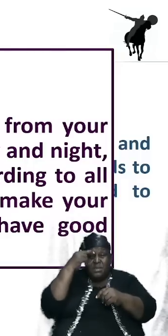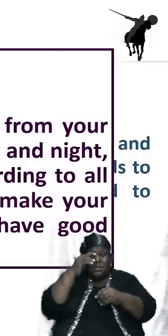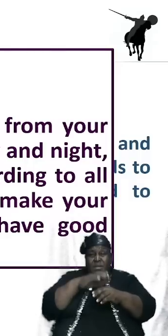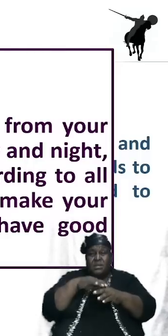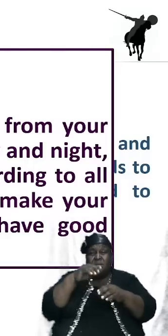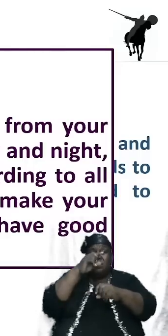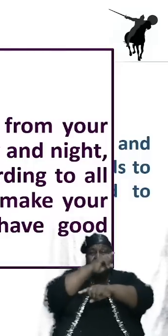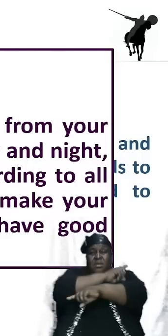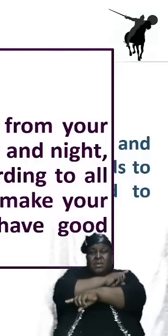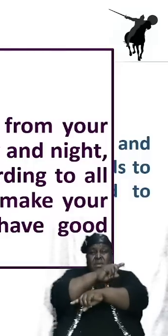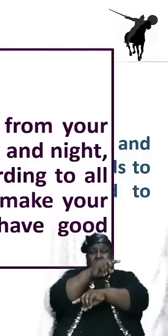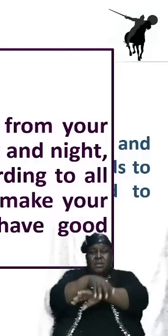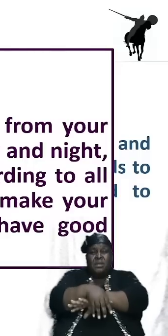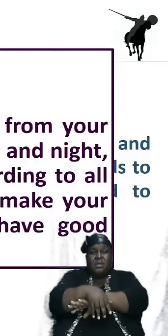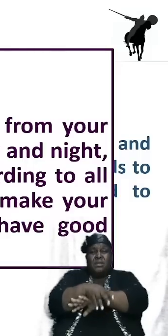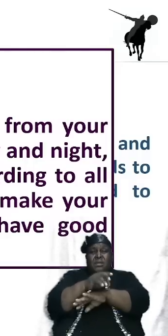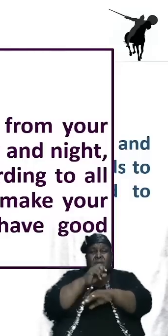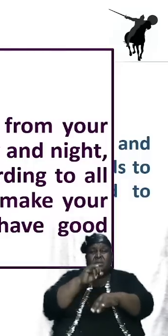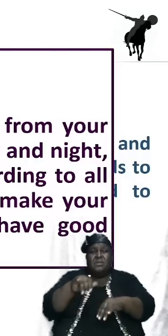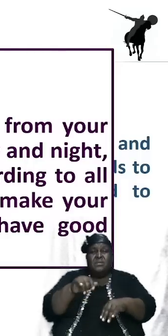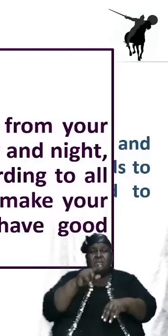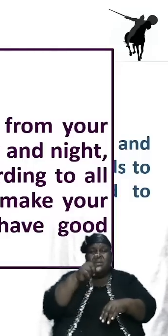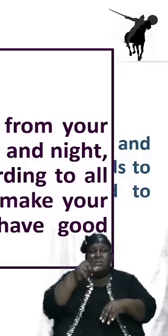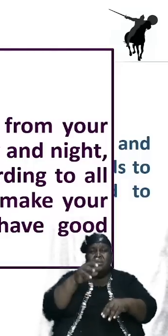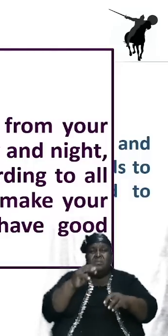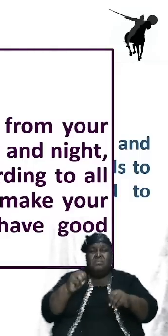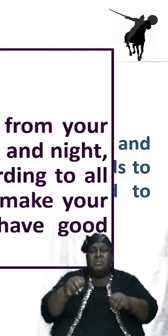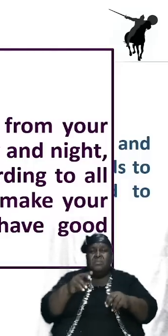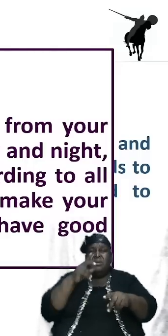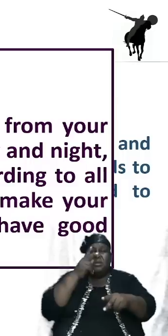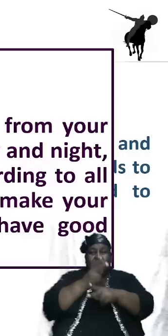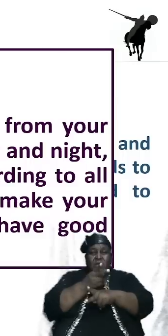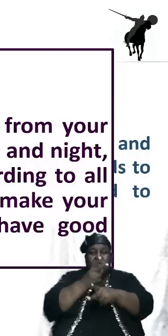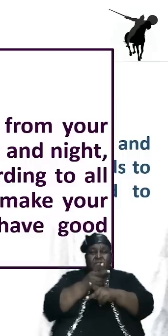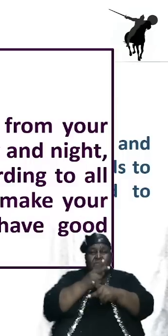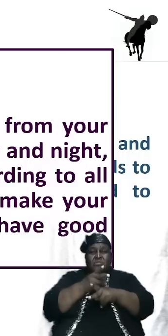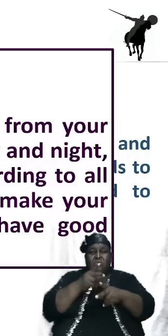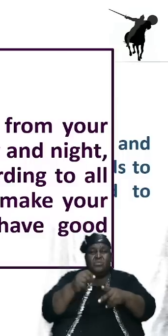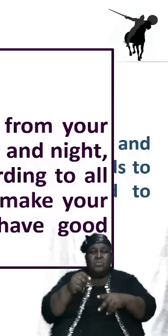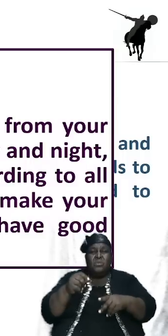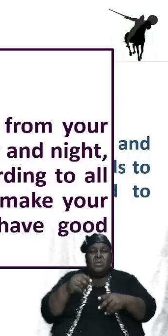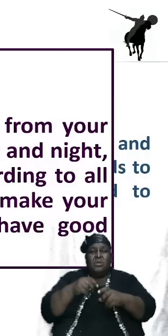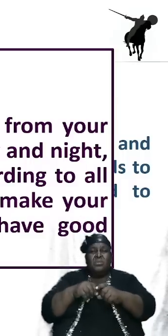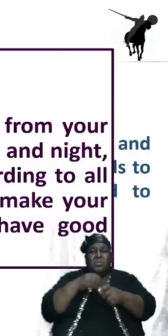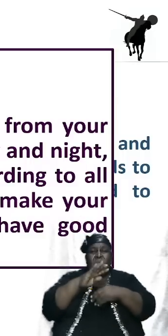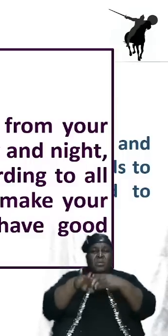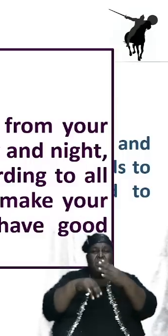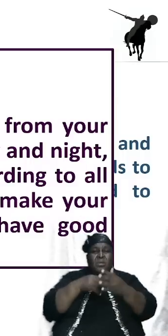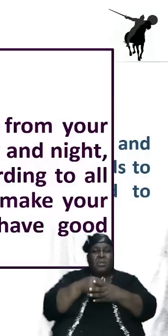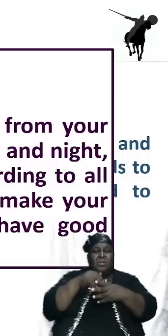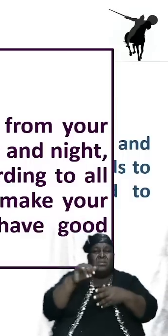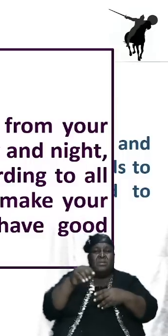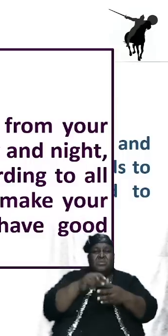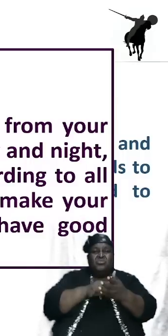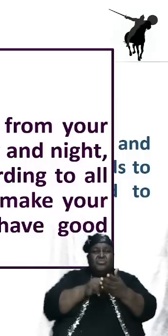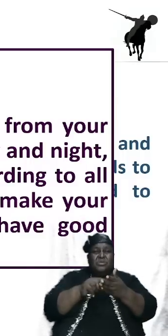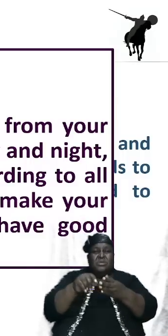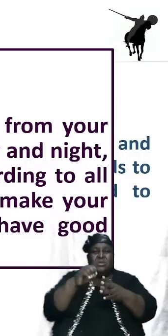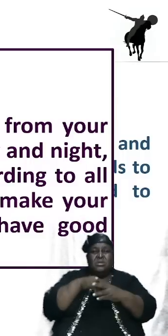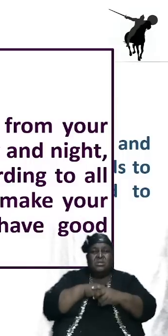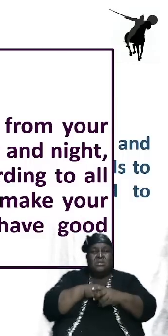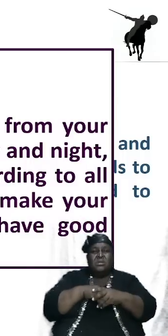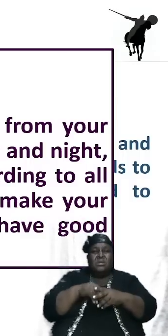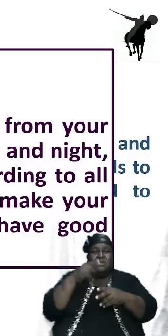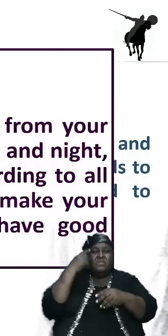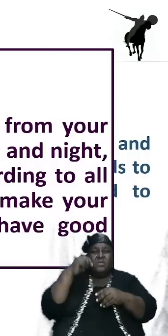according to all that is written in it. You know the word careful? You want to follow the word. For then you will make your way prosperous, and then you shall have